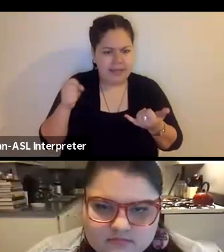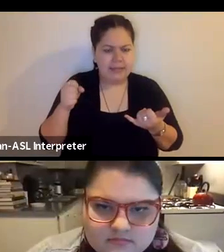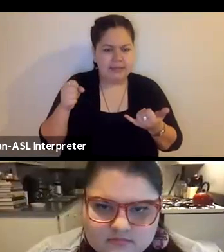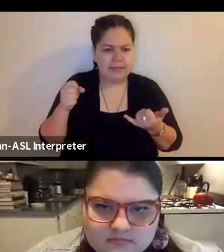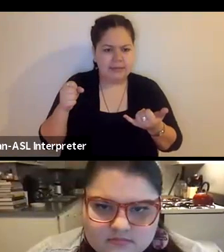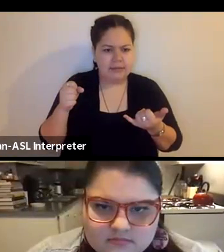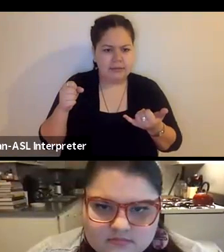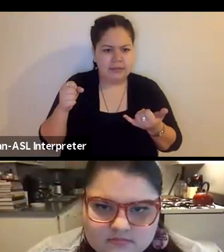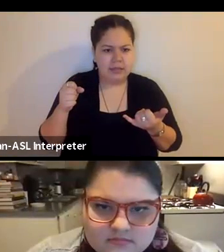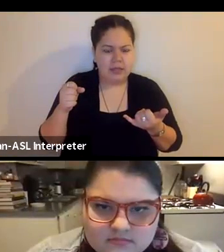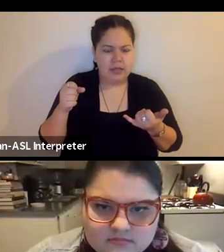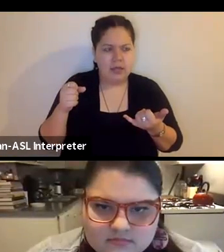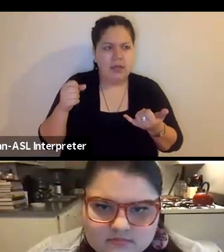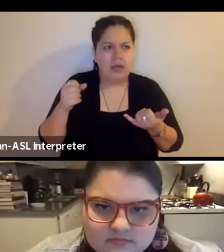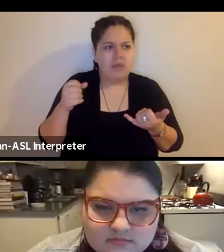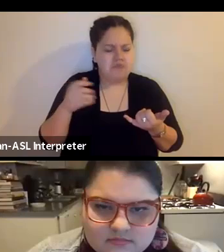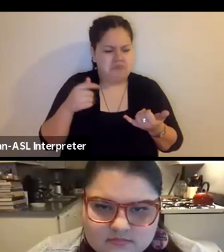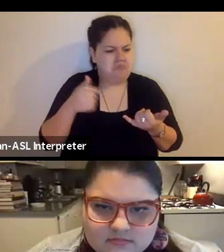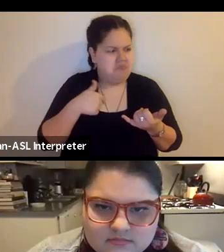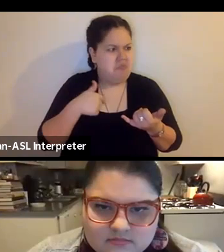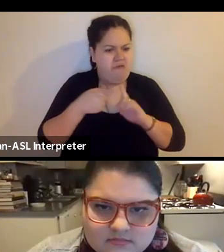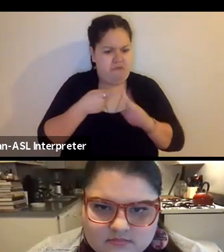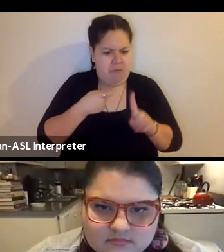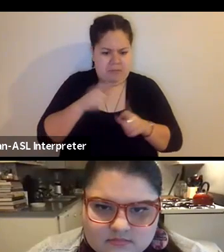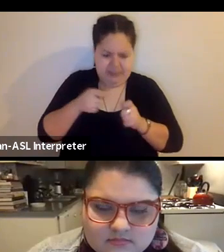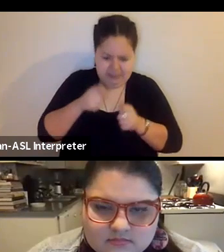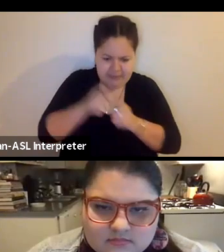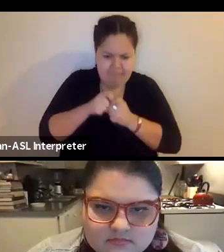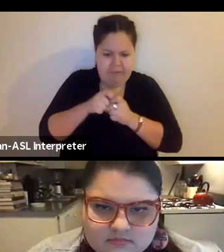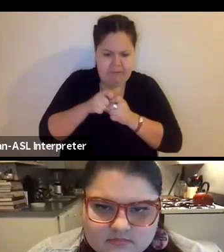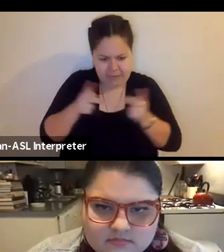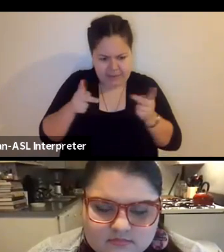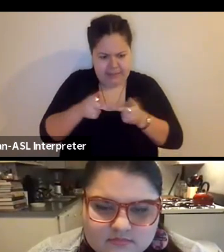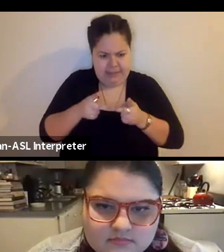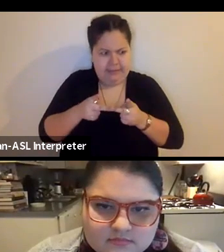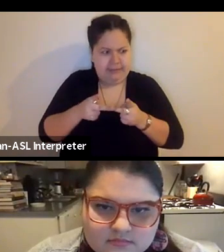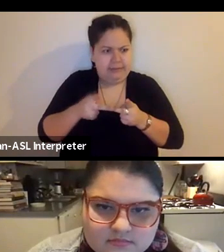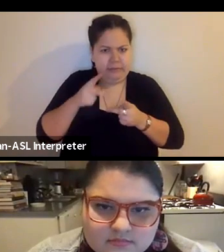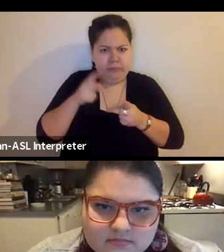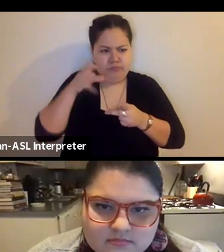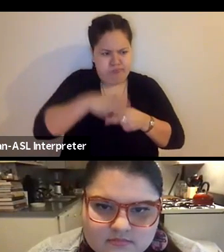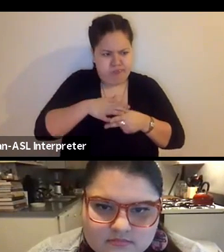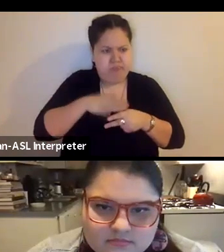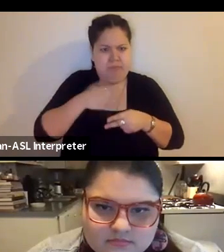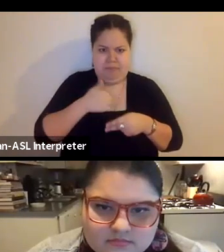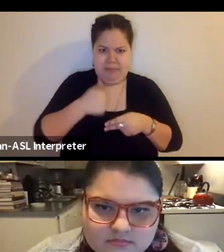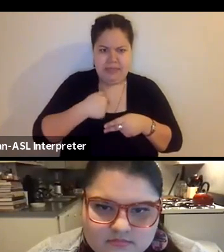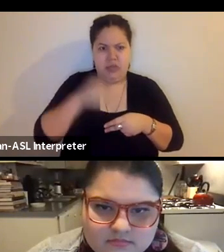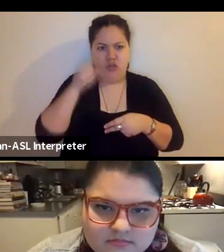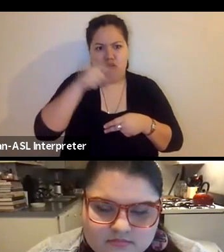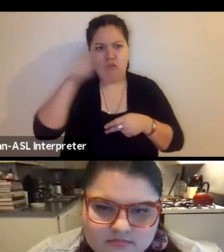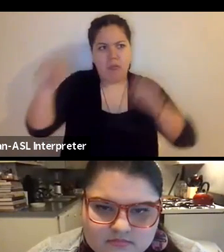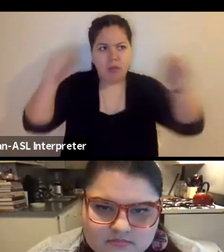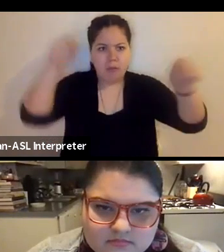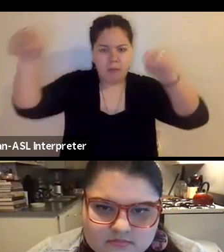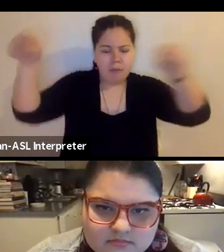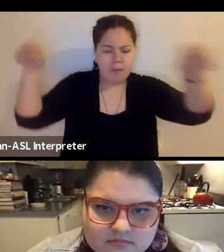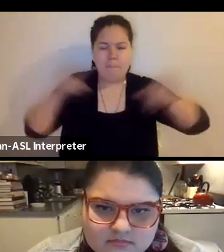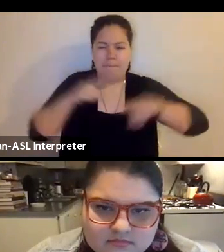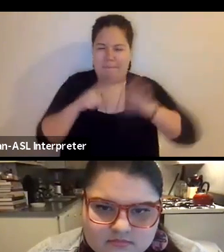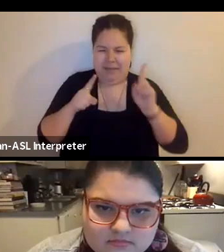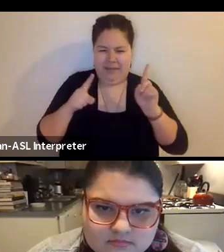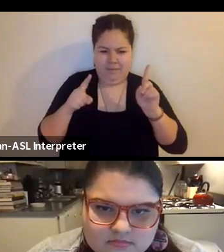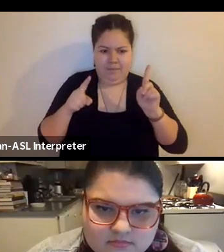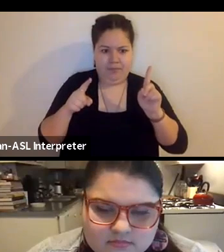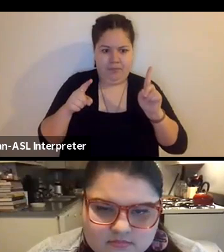from specific land bases and territories, but these machines through which